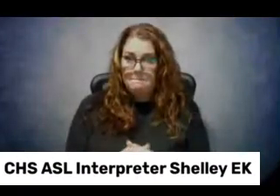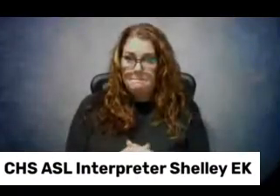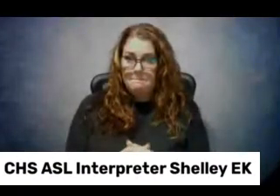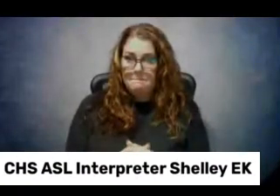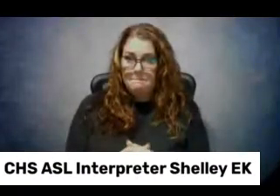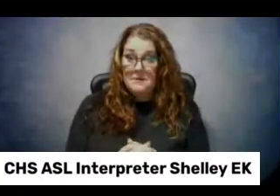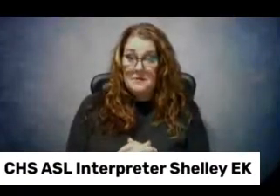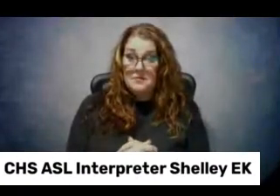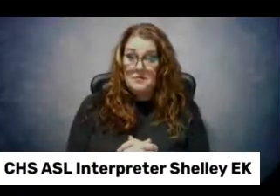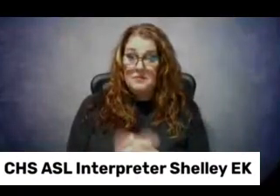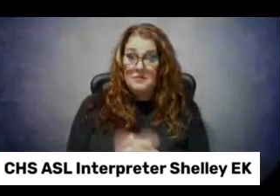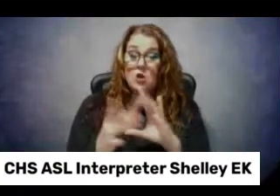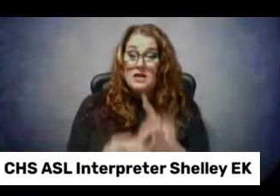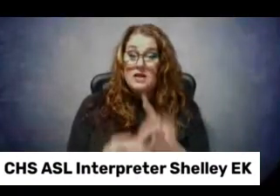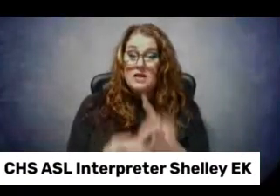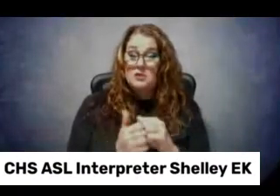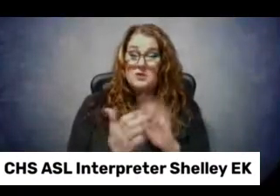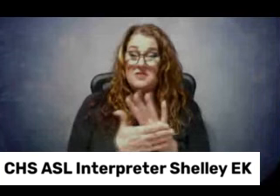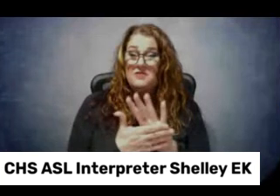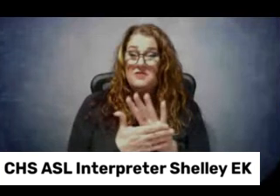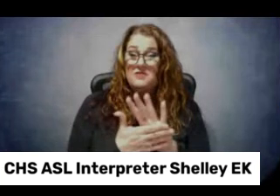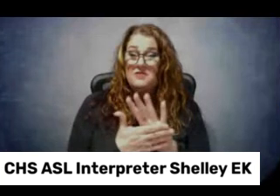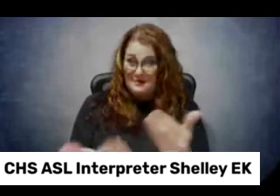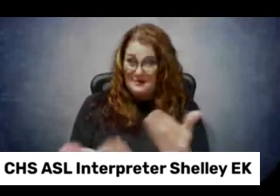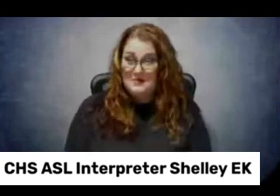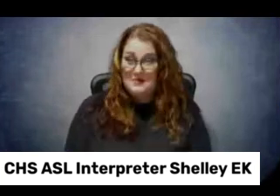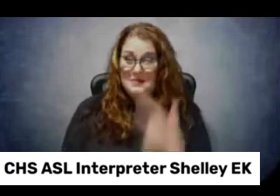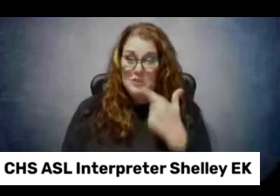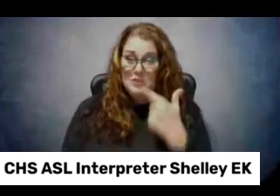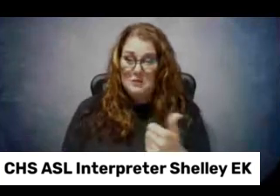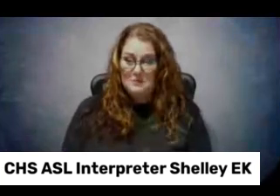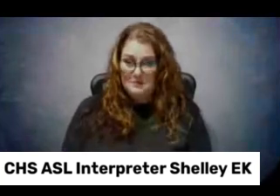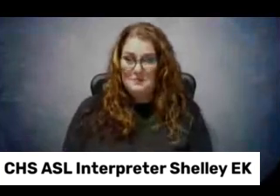Oh, they're going to connect us to the film. It's good.